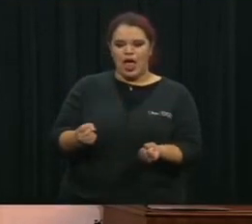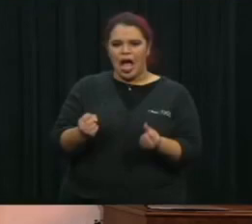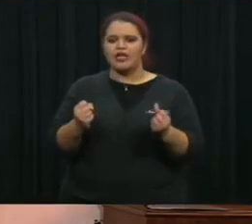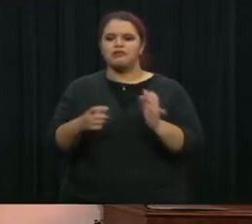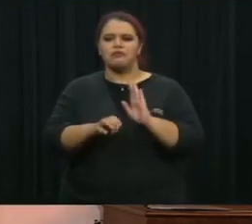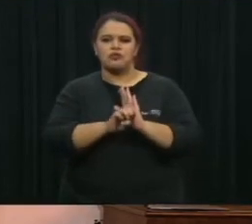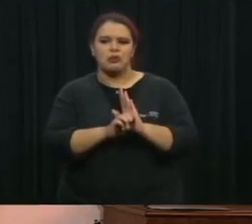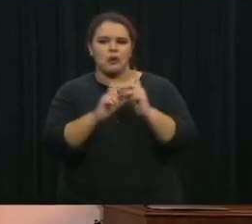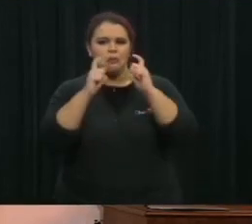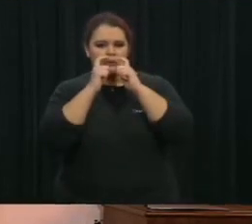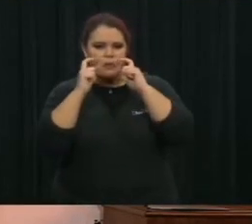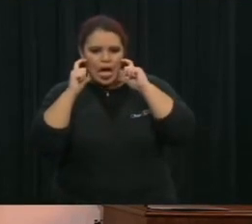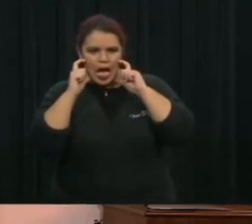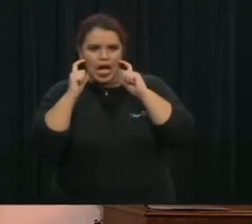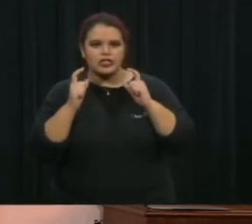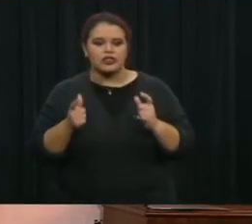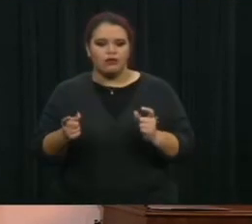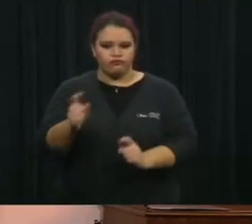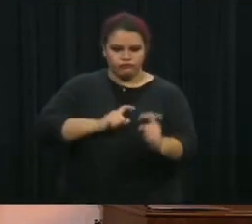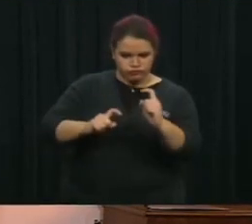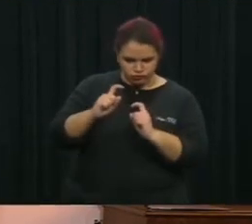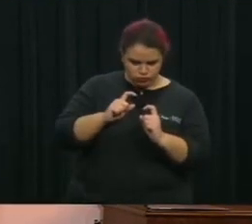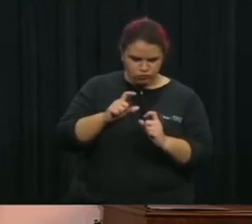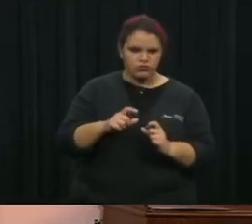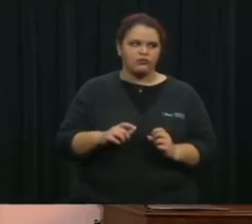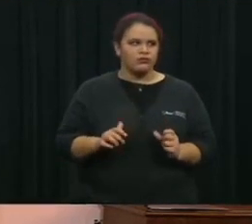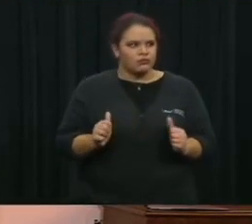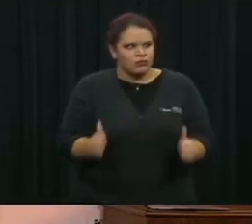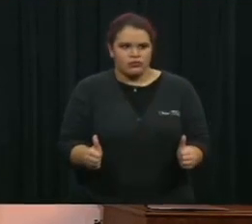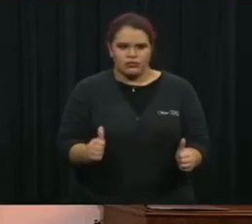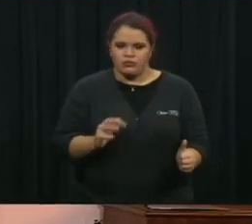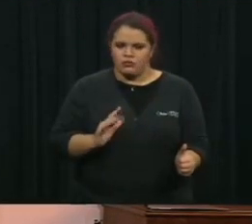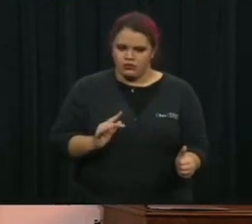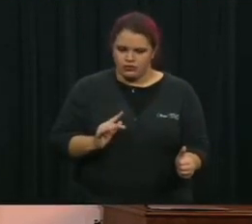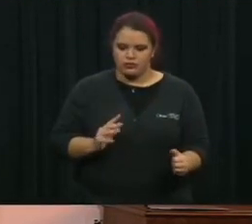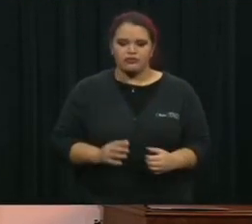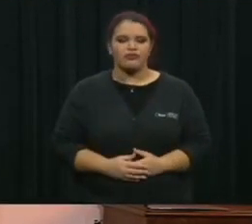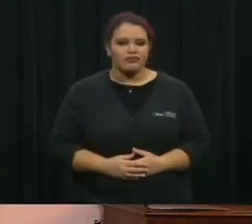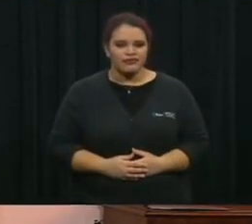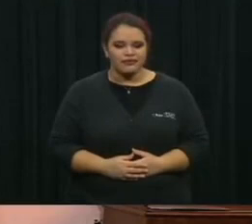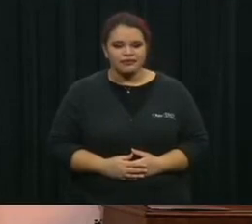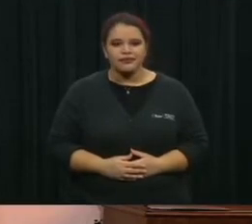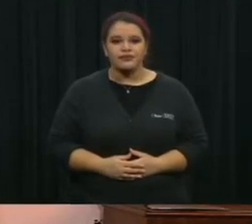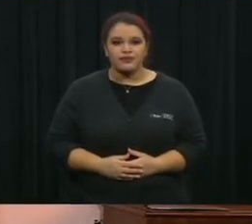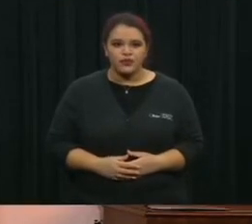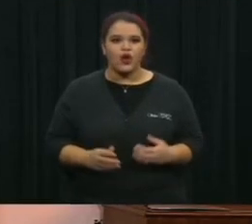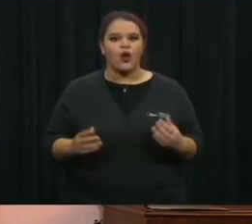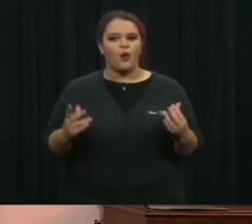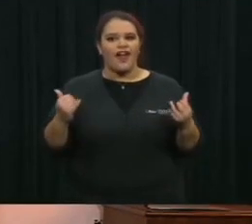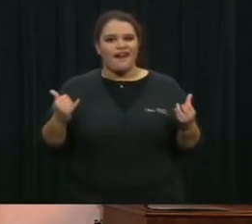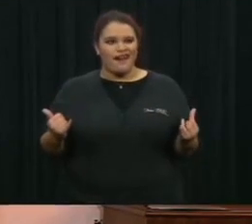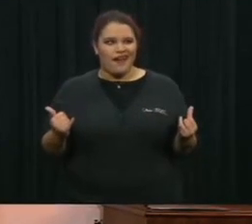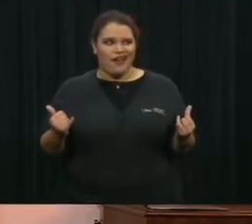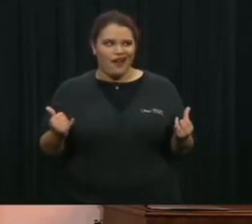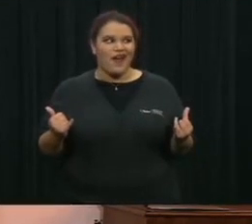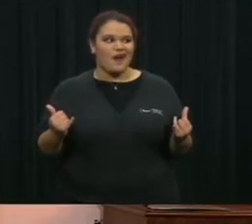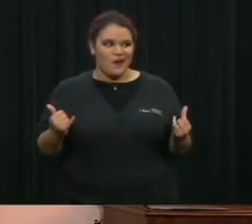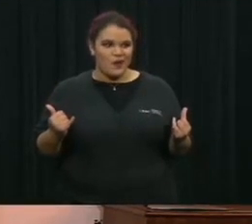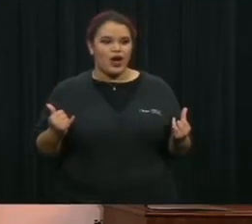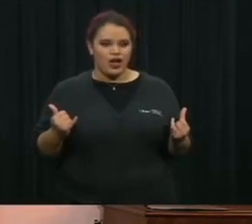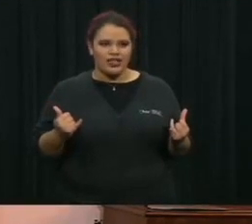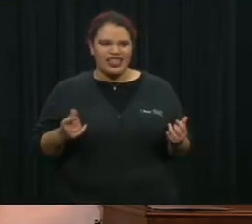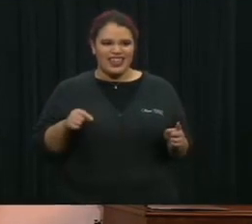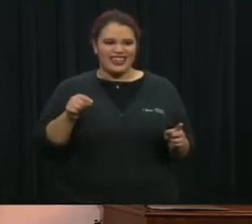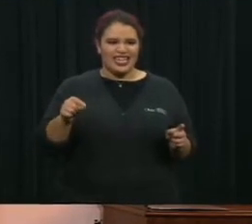with headquarters in Ohio have said they have access to some supplies. So we are actually creating, a lot of this we're creating